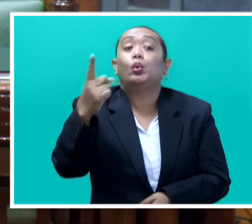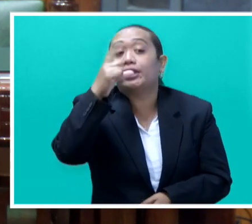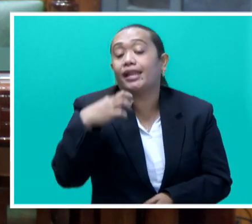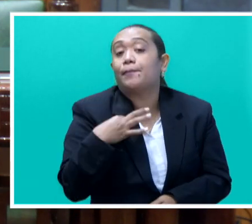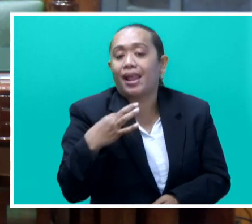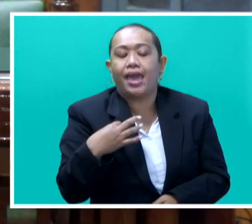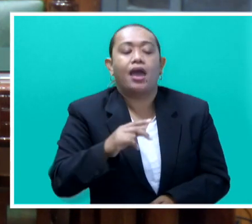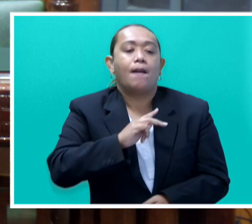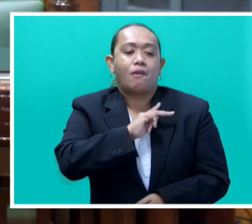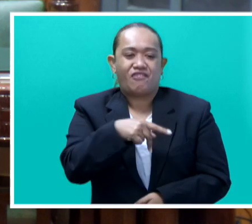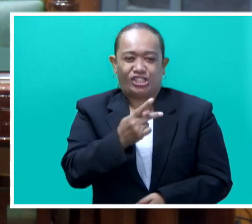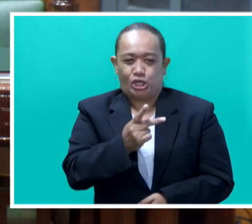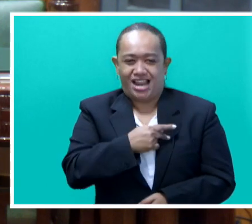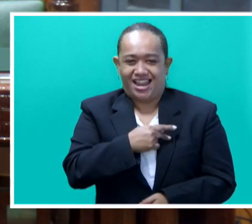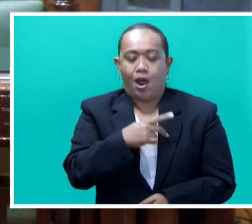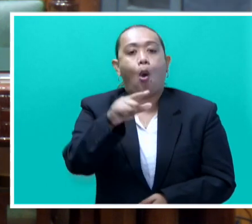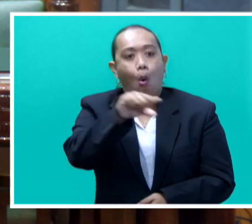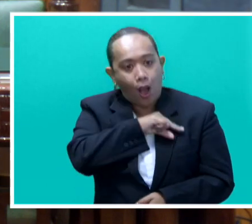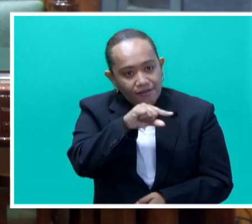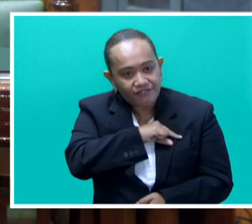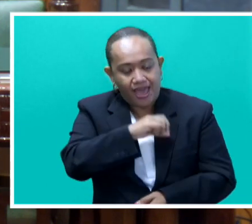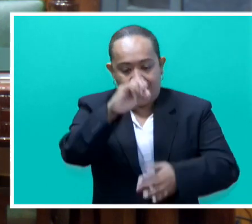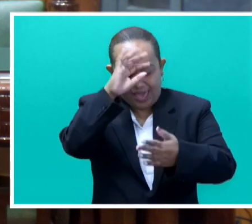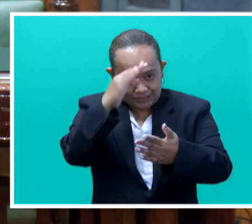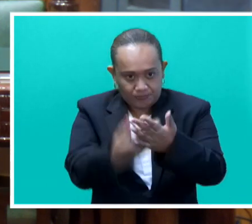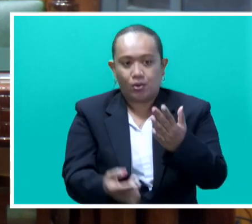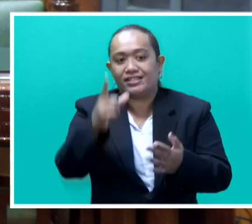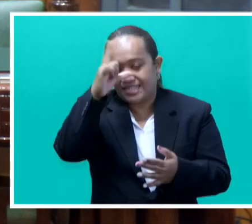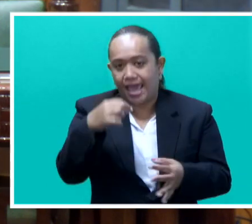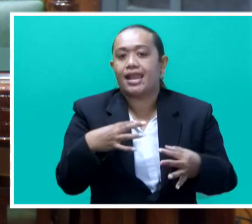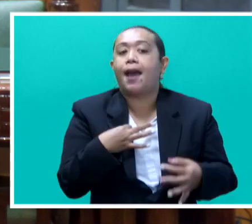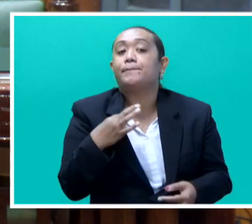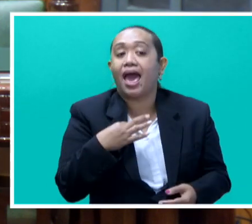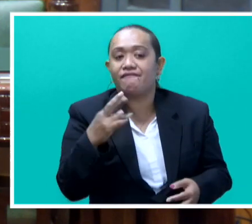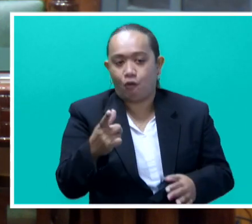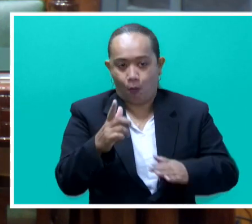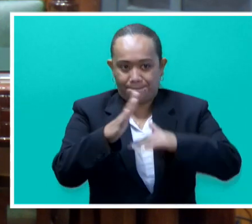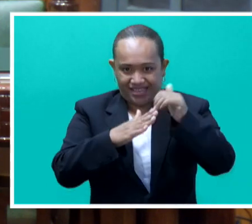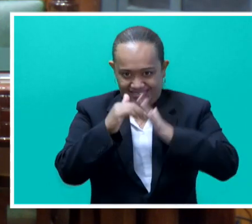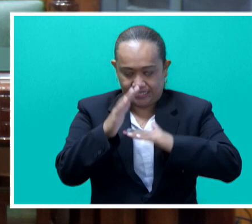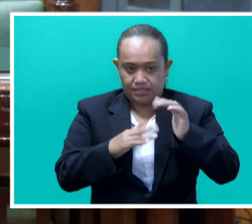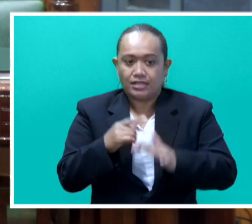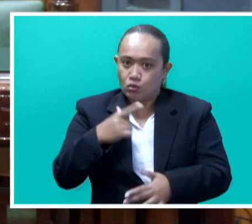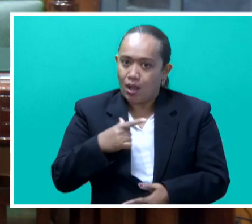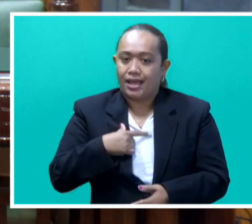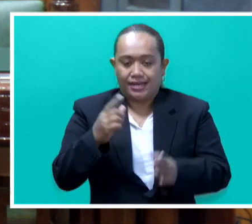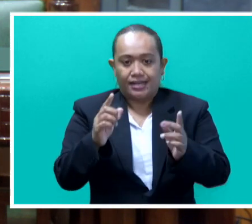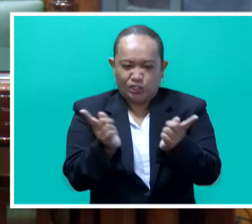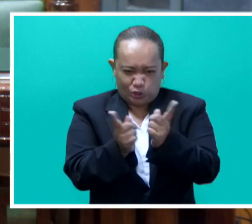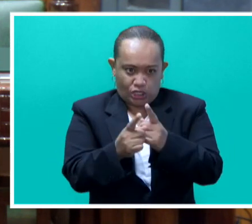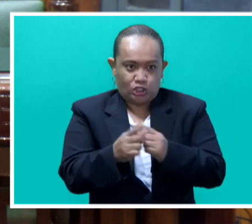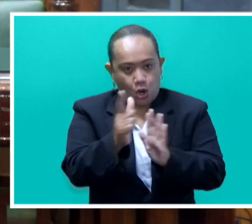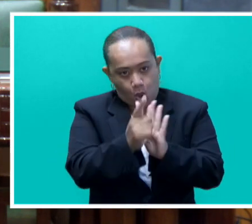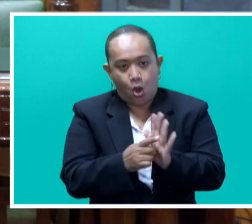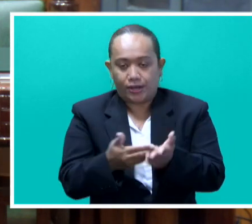the necessary experience and rather carry professional indemnity cover will be permitted to lodge building applications